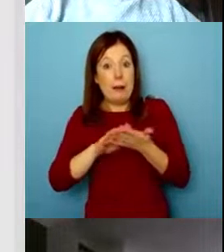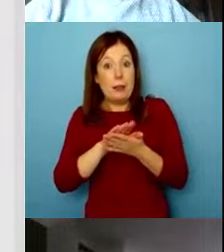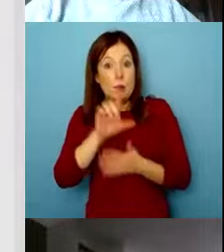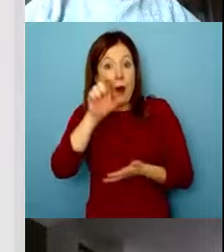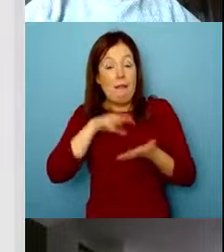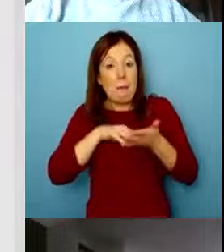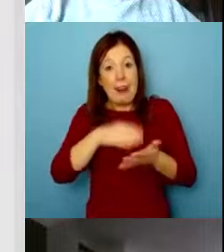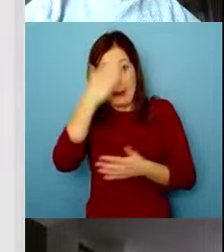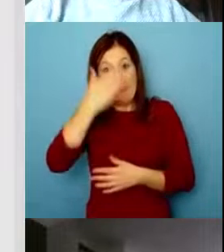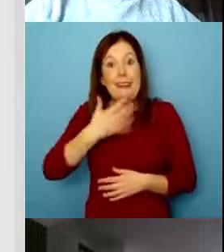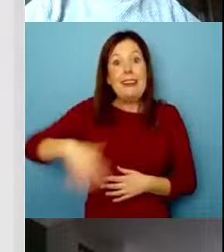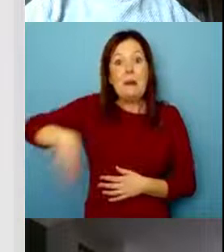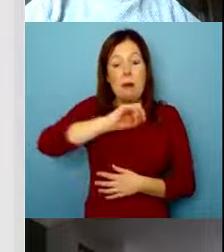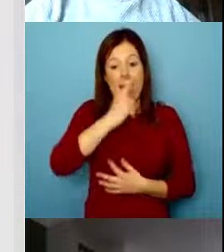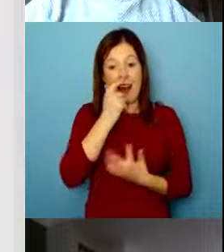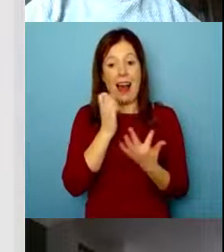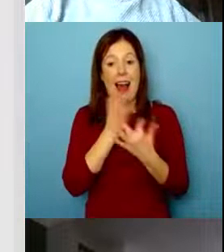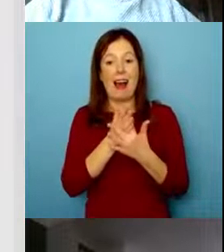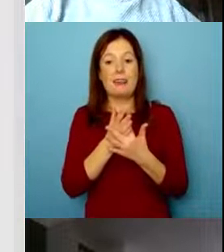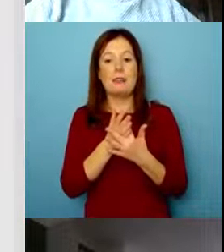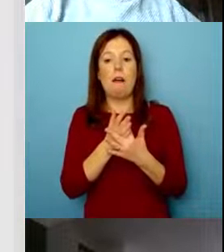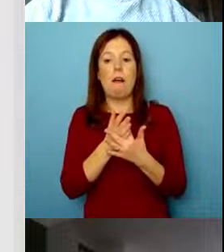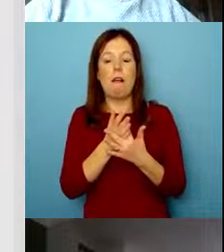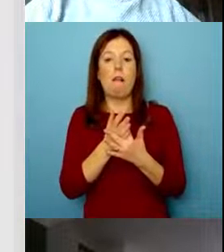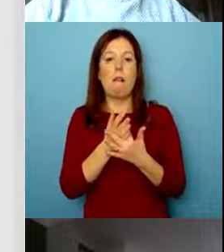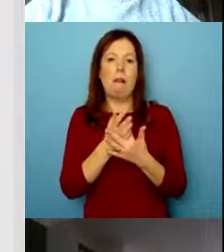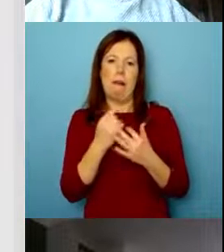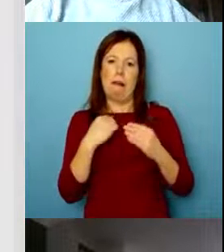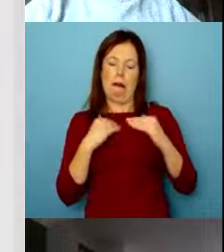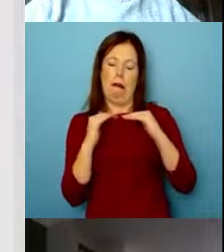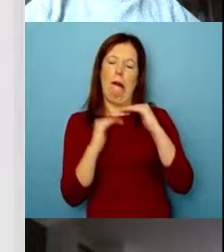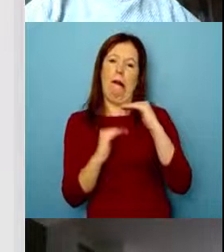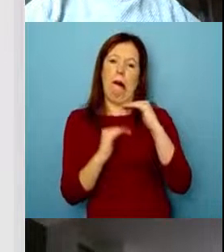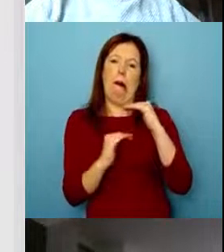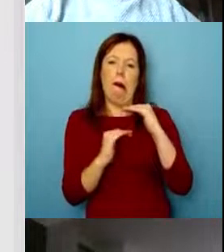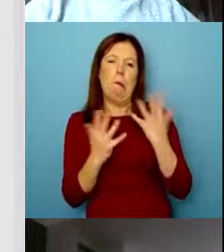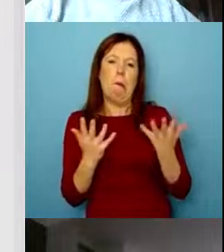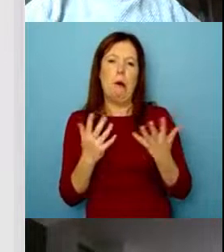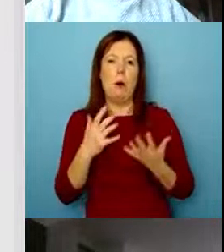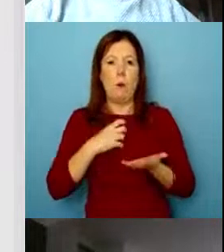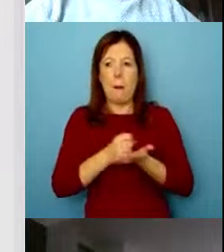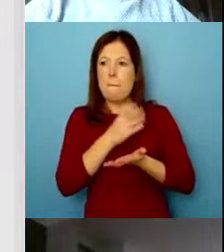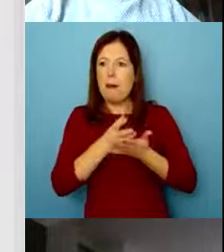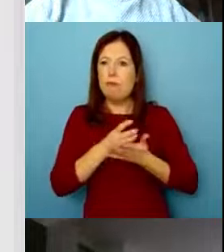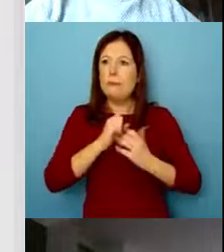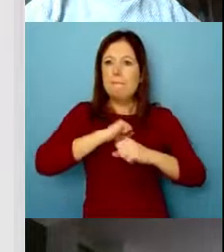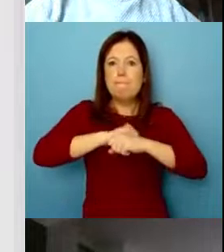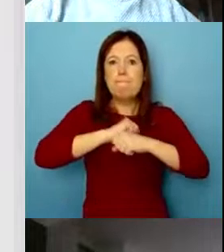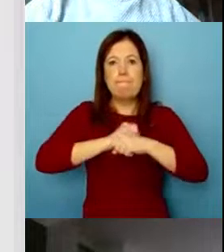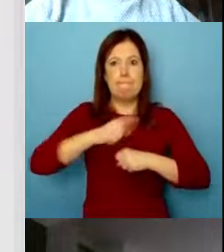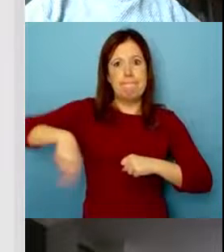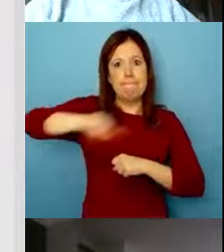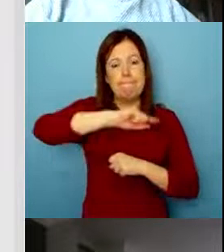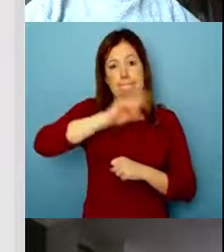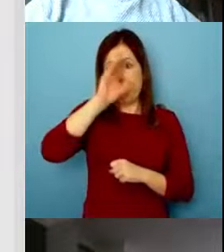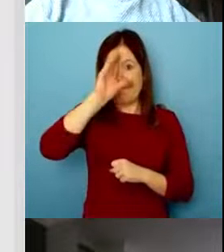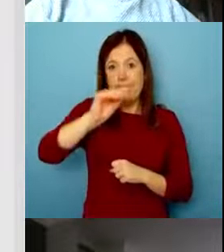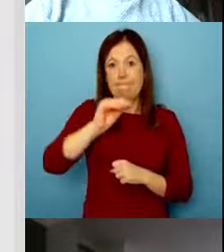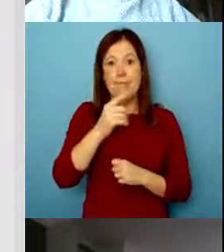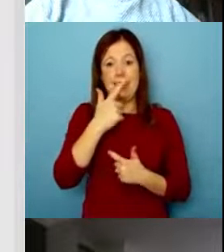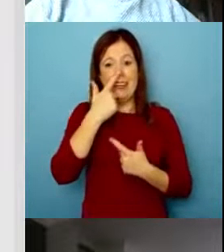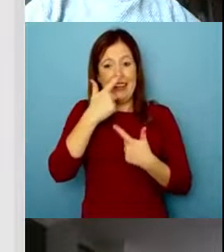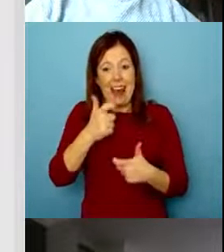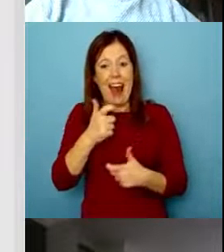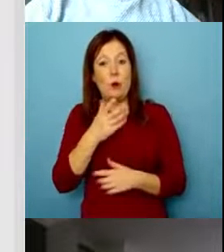people. Sadly, it's far from doing that at the moment. That's part of the reason why I'm here today, is to spread the message and to get people to tell their organisations, to